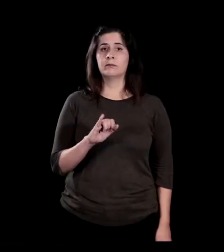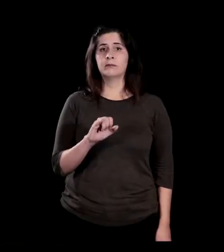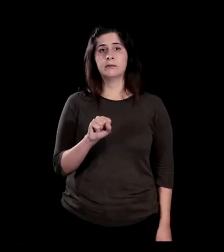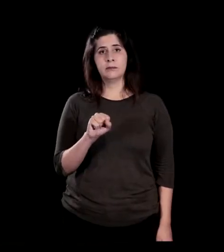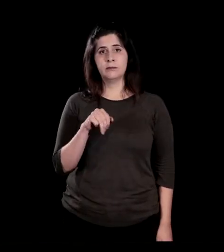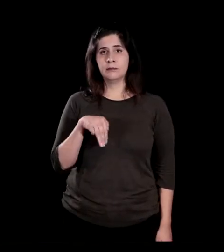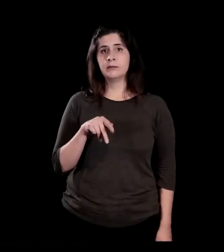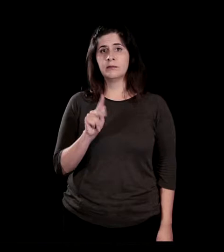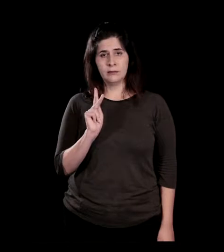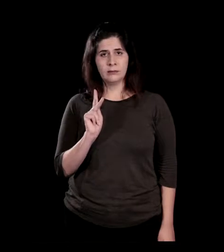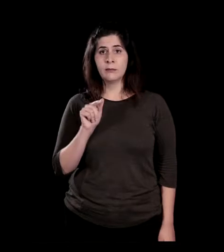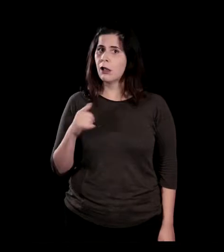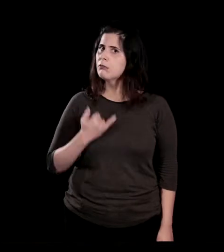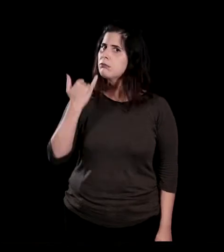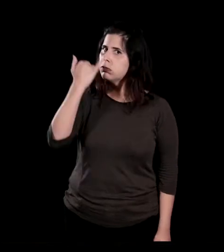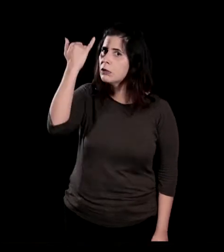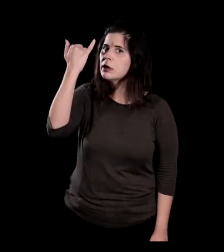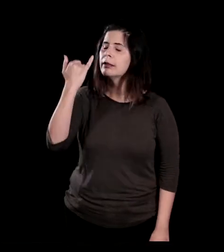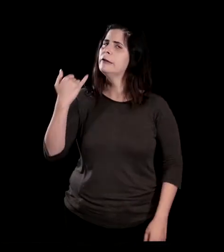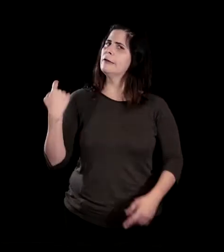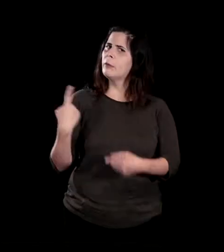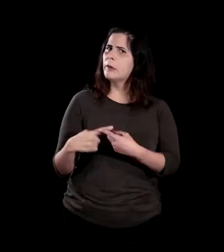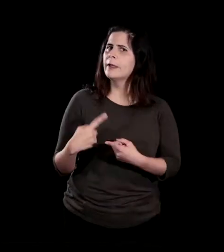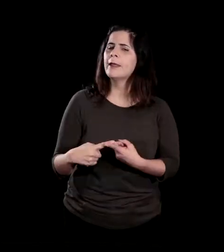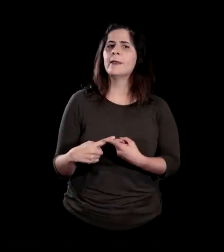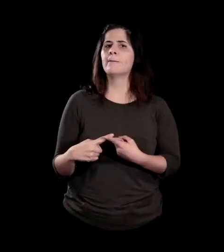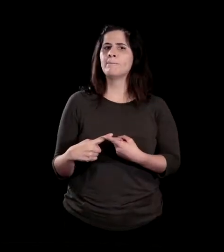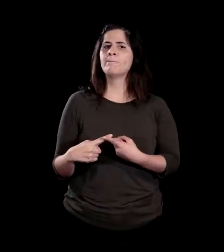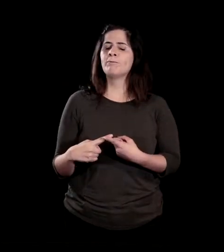So SEISMIK is very an important piece also because